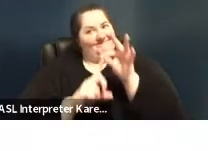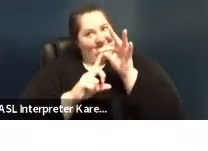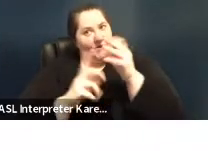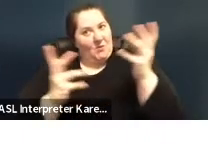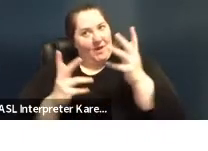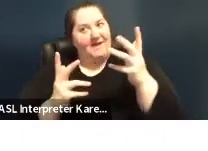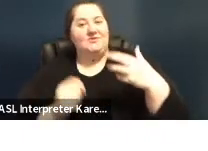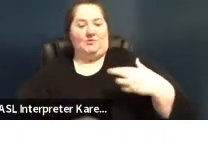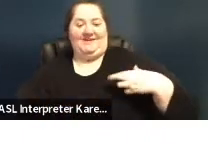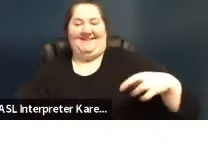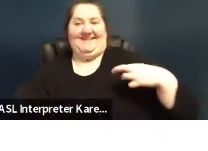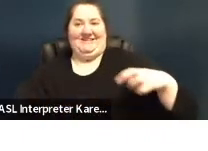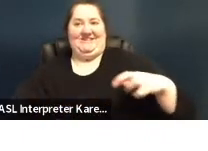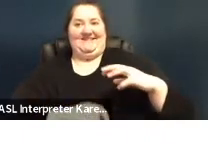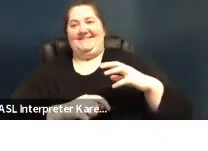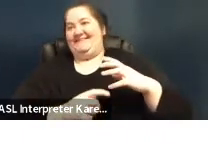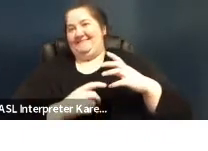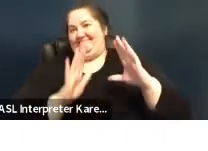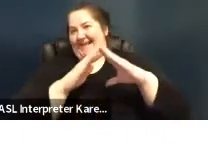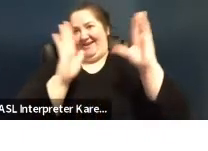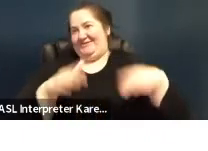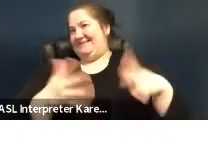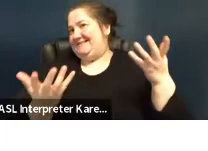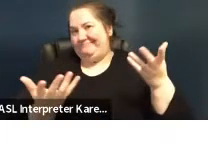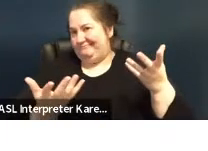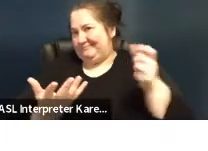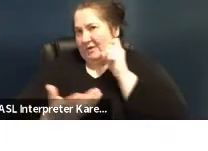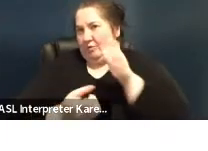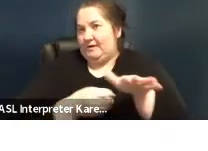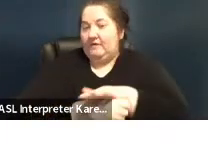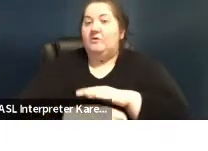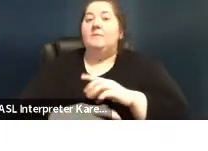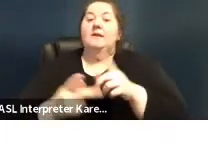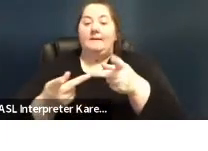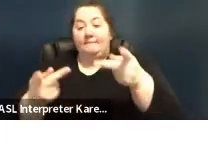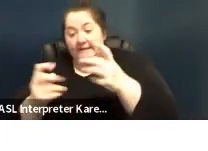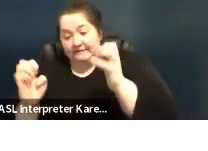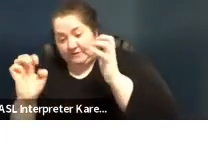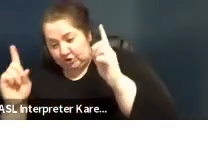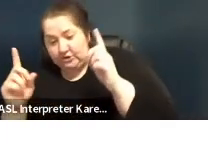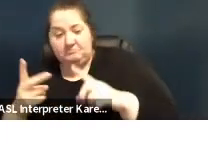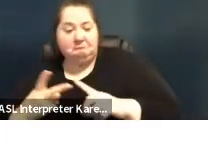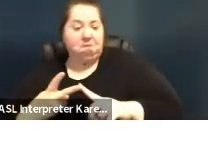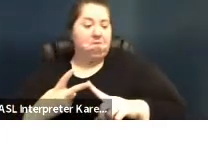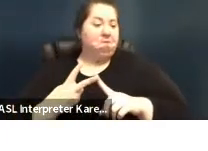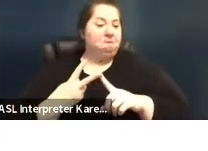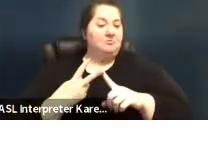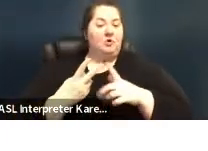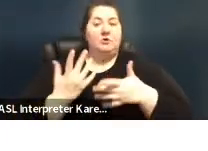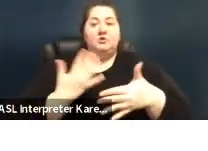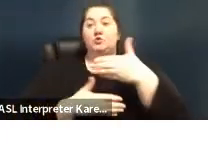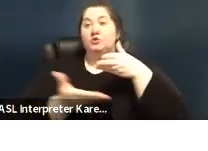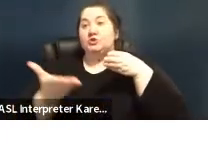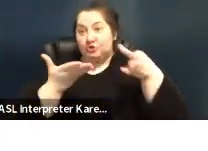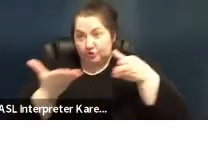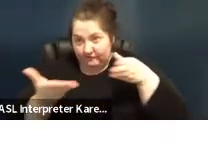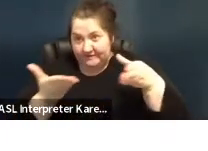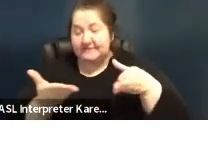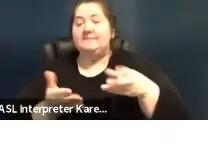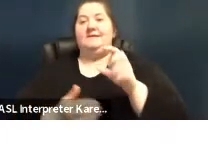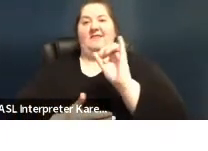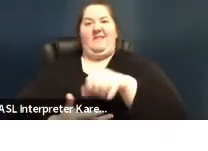be covered by Title III as places of education or places of social service. So they're